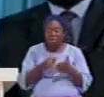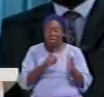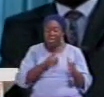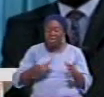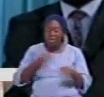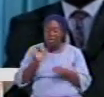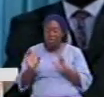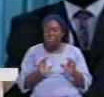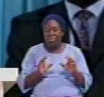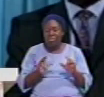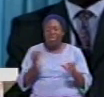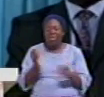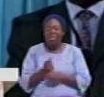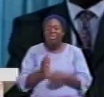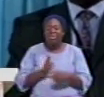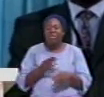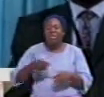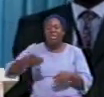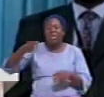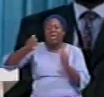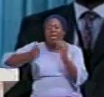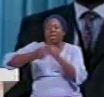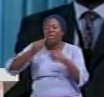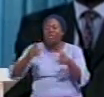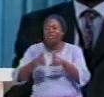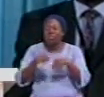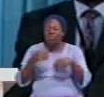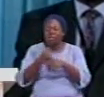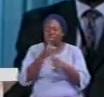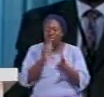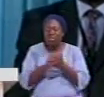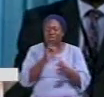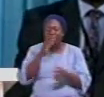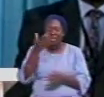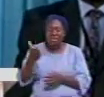higher. So make sure that, please, you are there tomorrow,